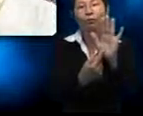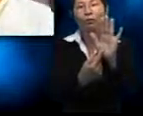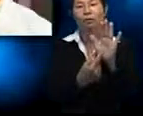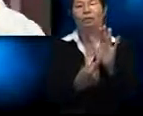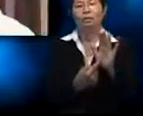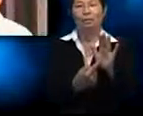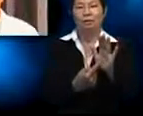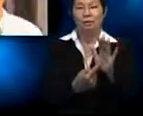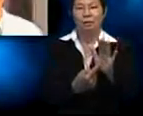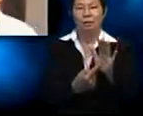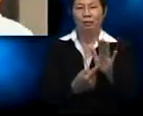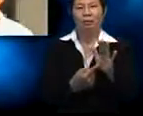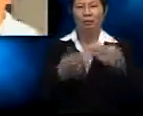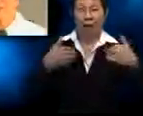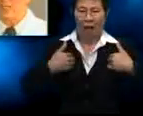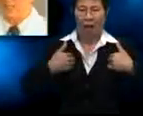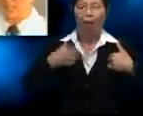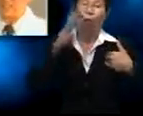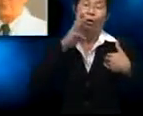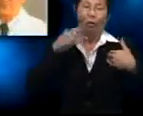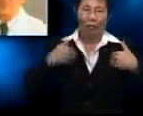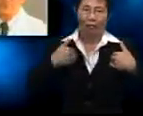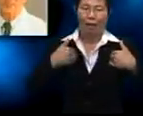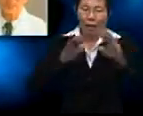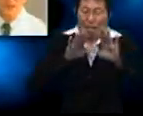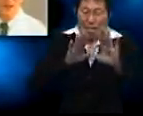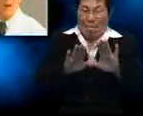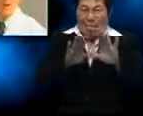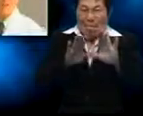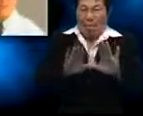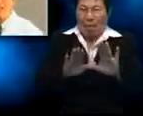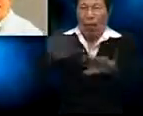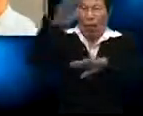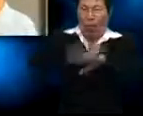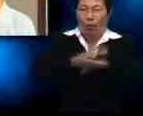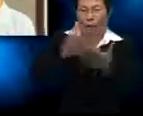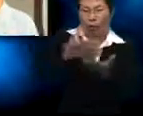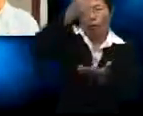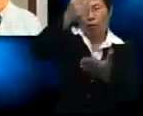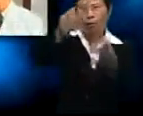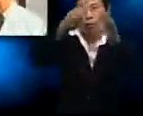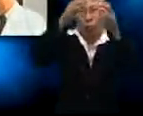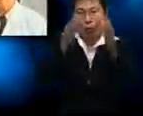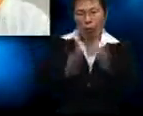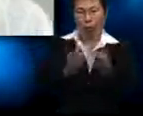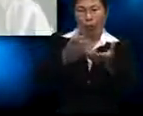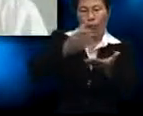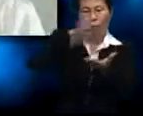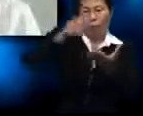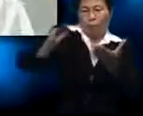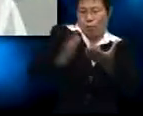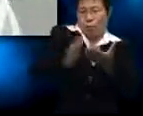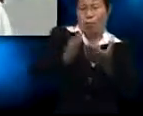Before, the water doesn't exert any pressure on the wall of the